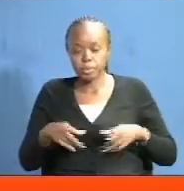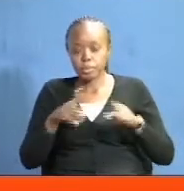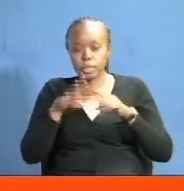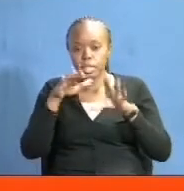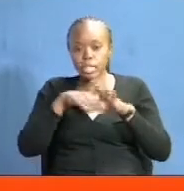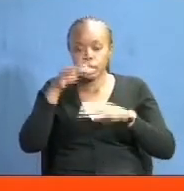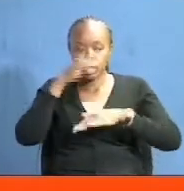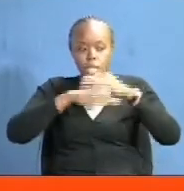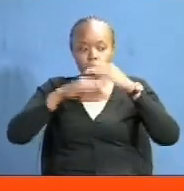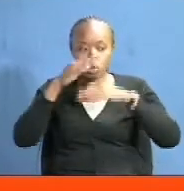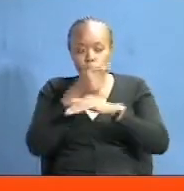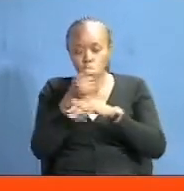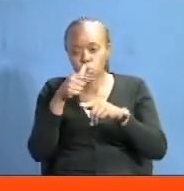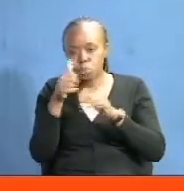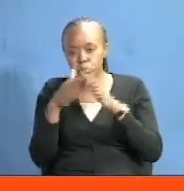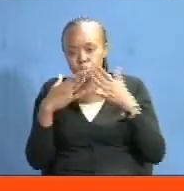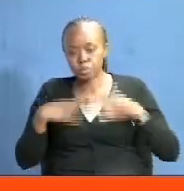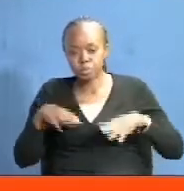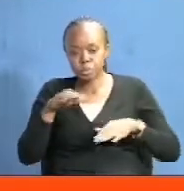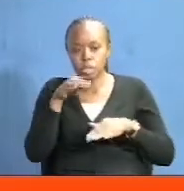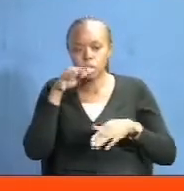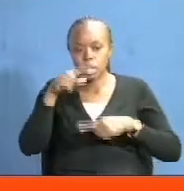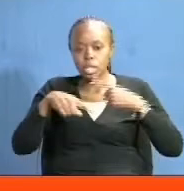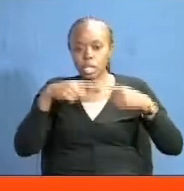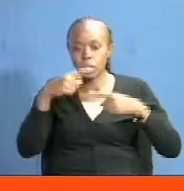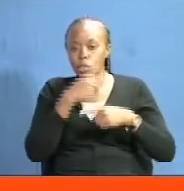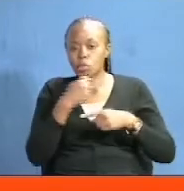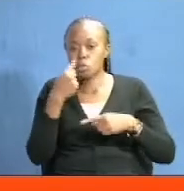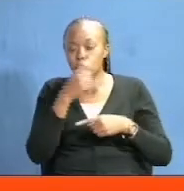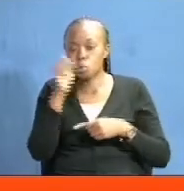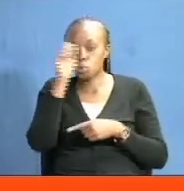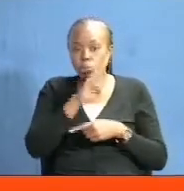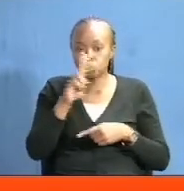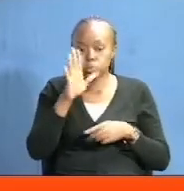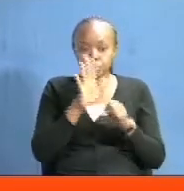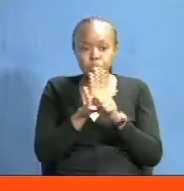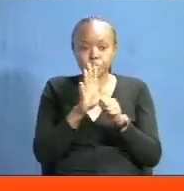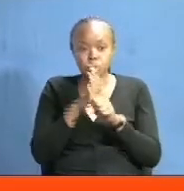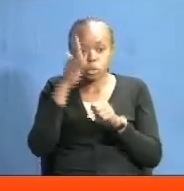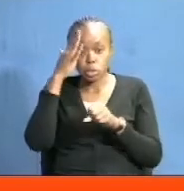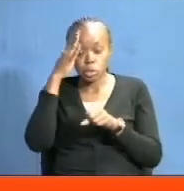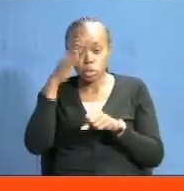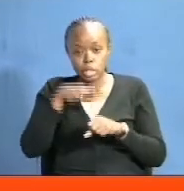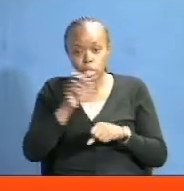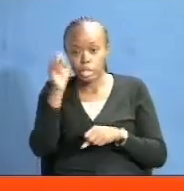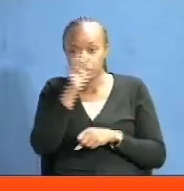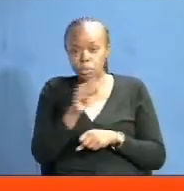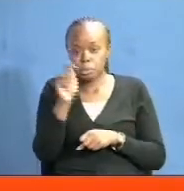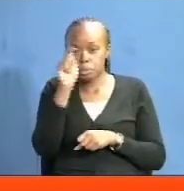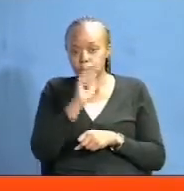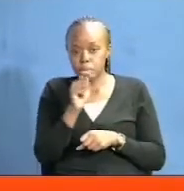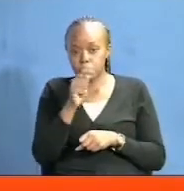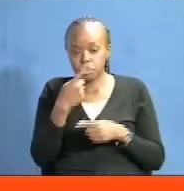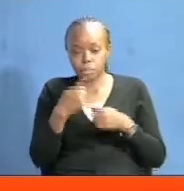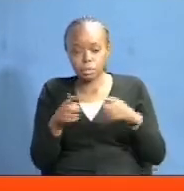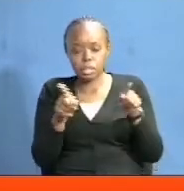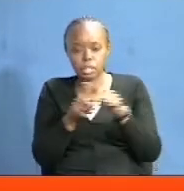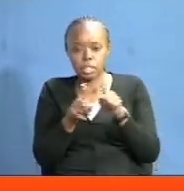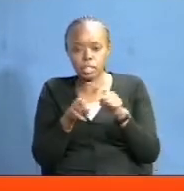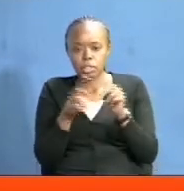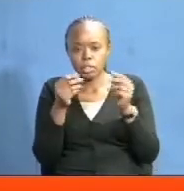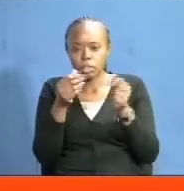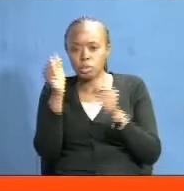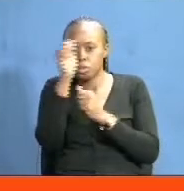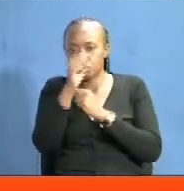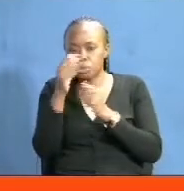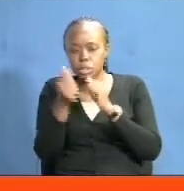universities, the students, the comrades, you can ask around who the president is, and most of them do not know their president. Sure. We've had very few presidents